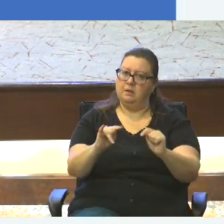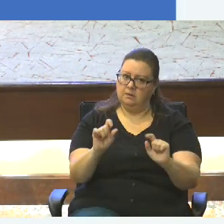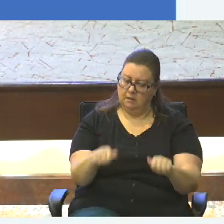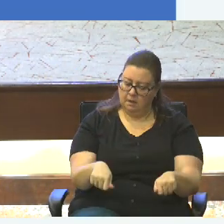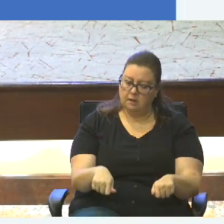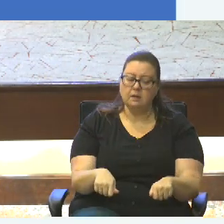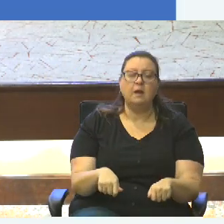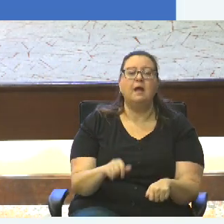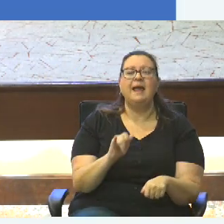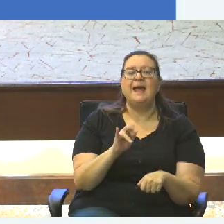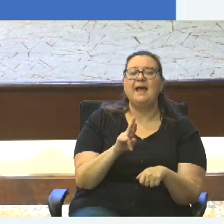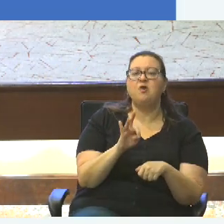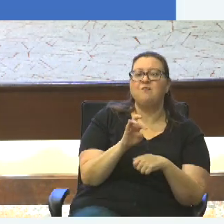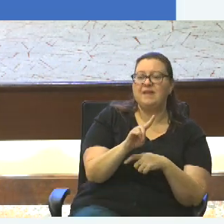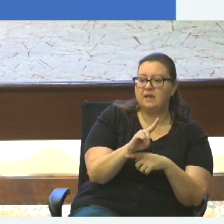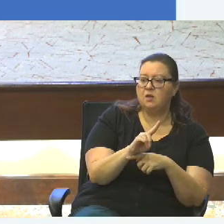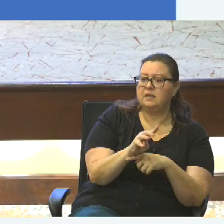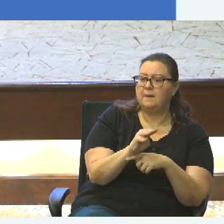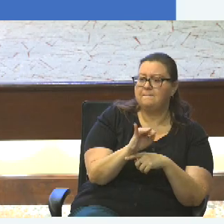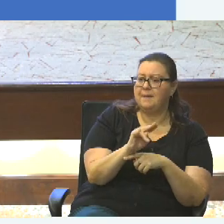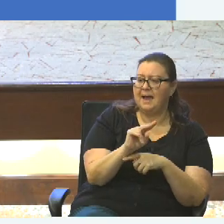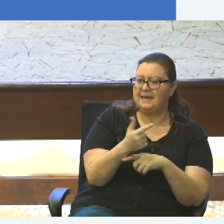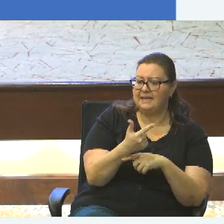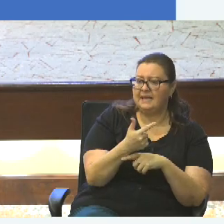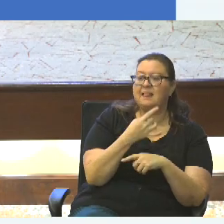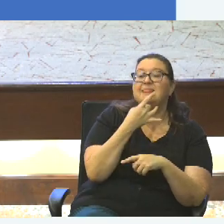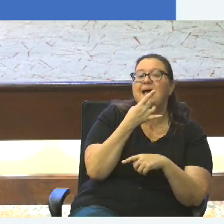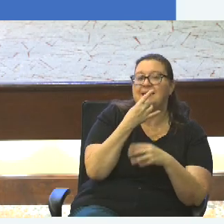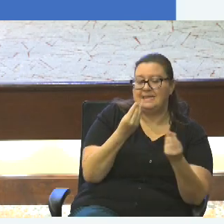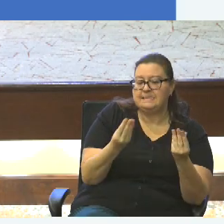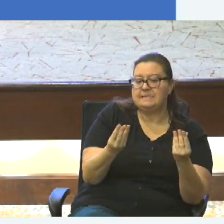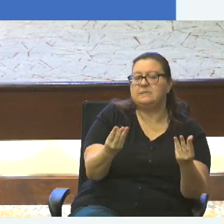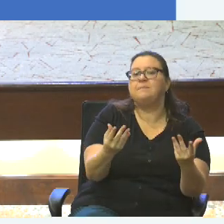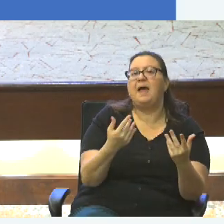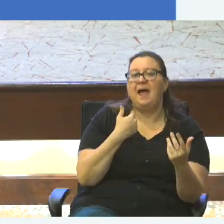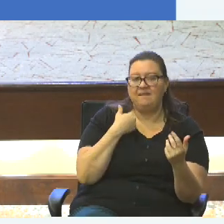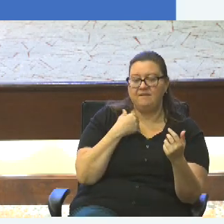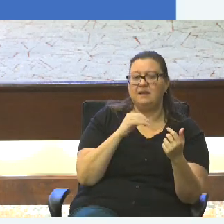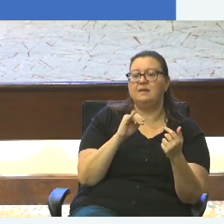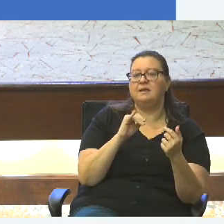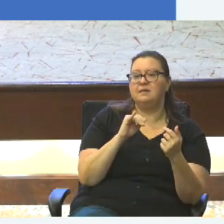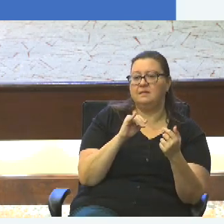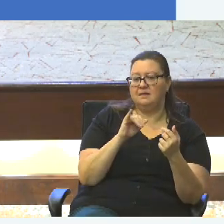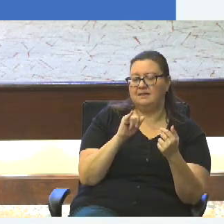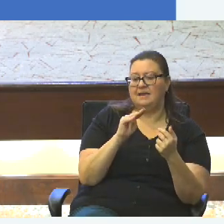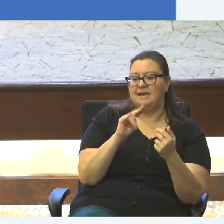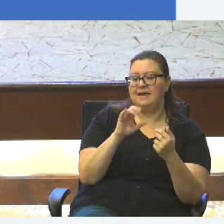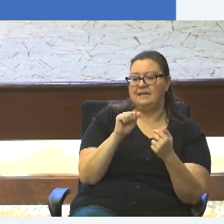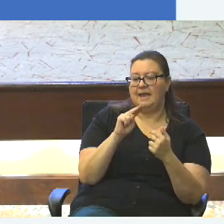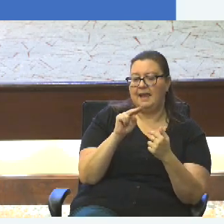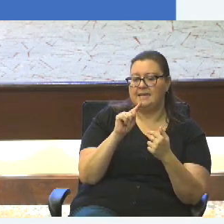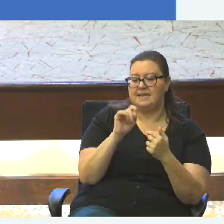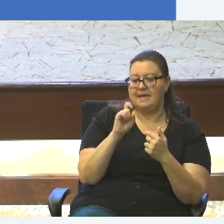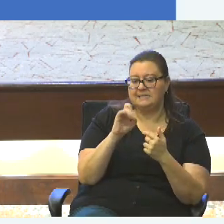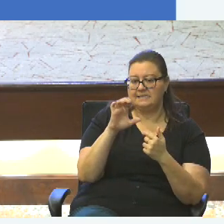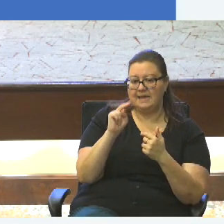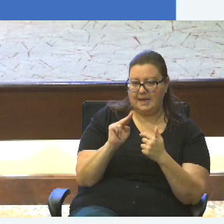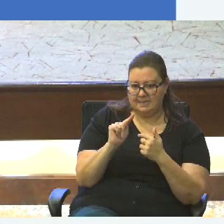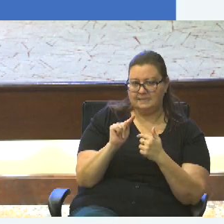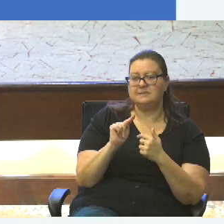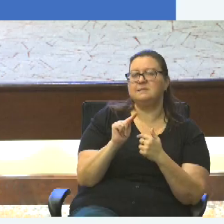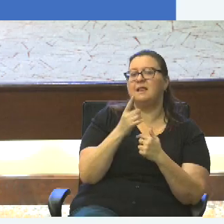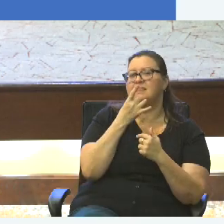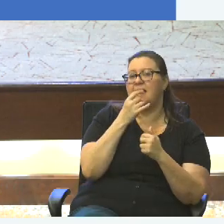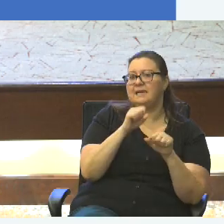airfield lighting systems are made up of both older incandescent runway light systems as well as newer LED